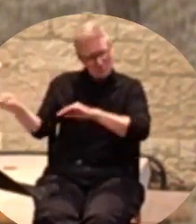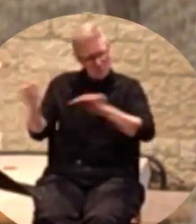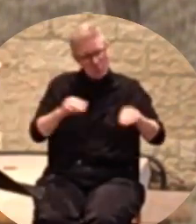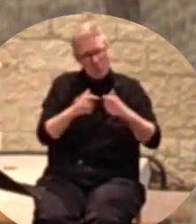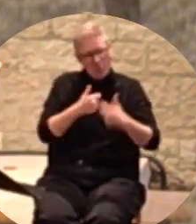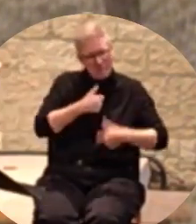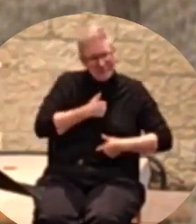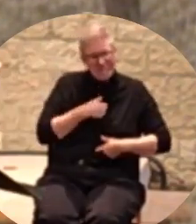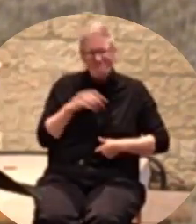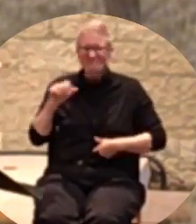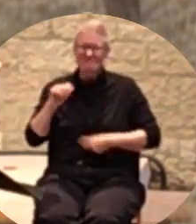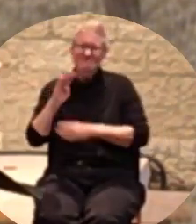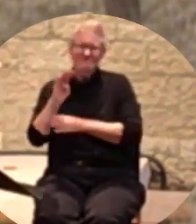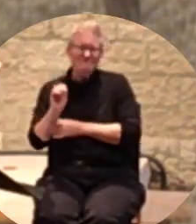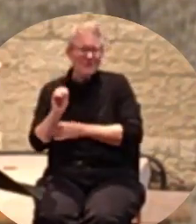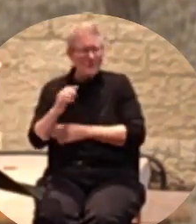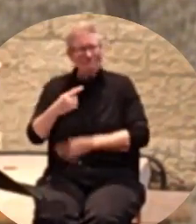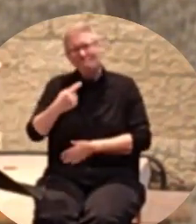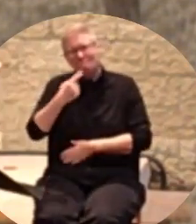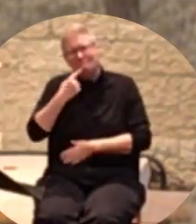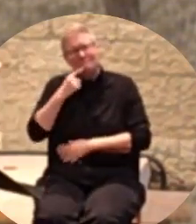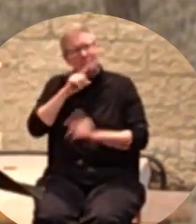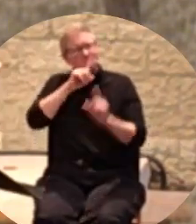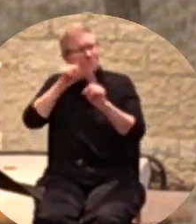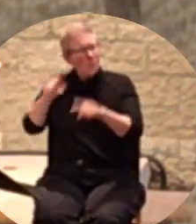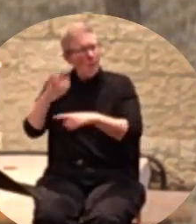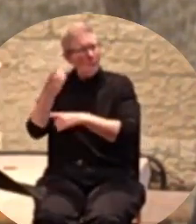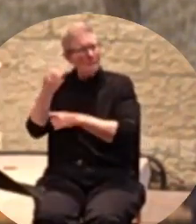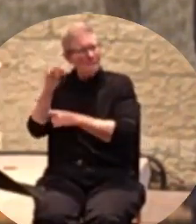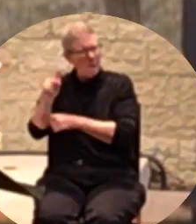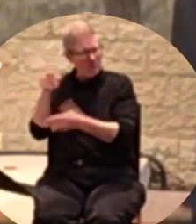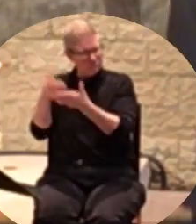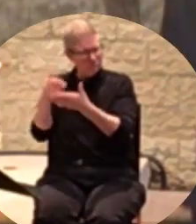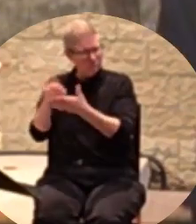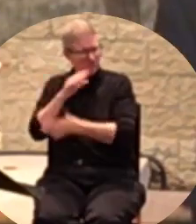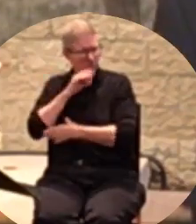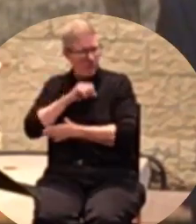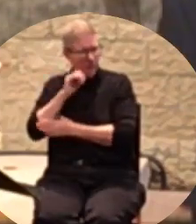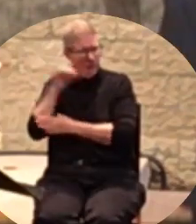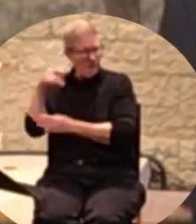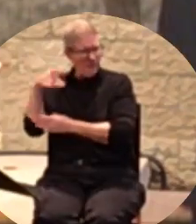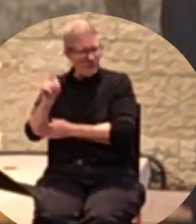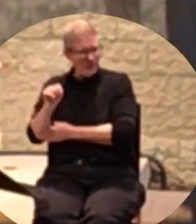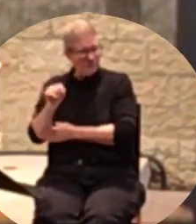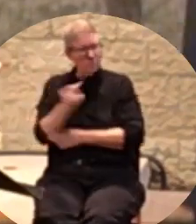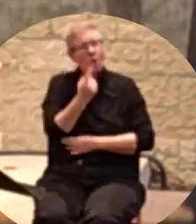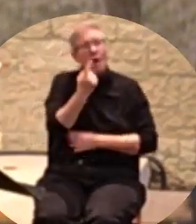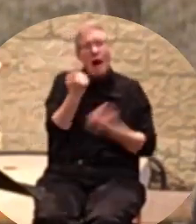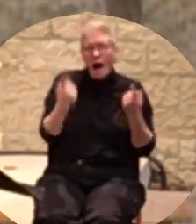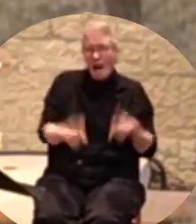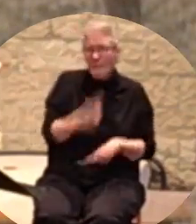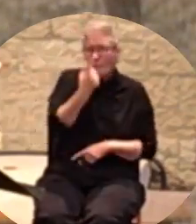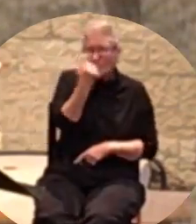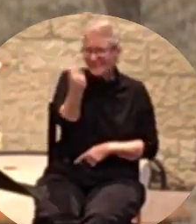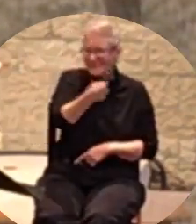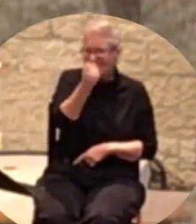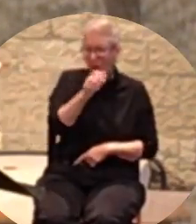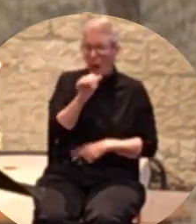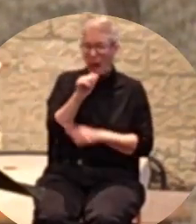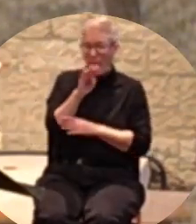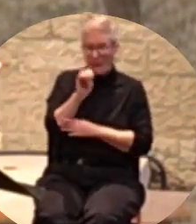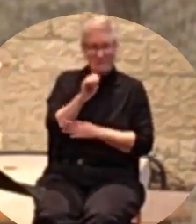Abe missed going to the park near his old apartment. And one Saturday, Abe, at 85, set out to find the